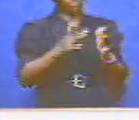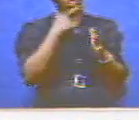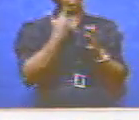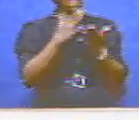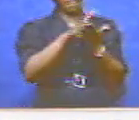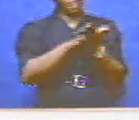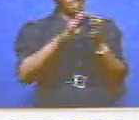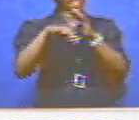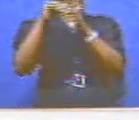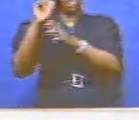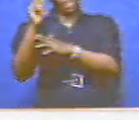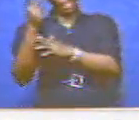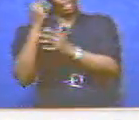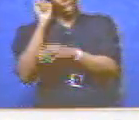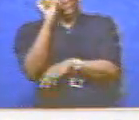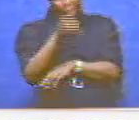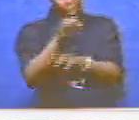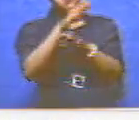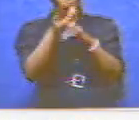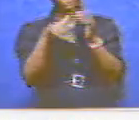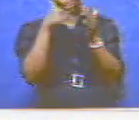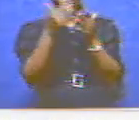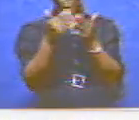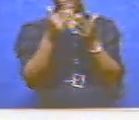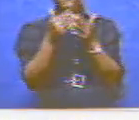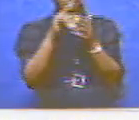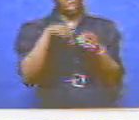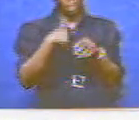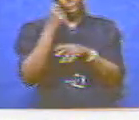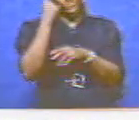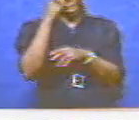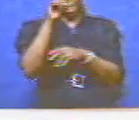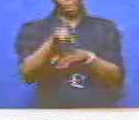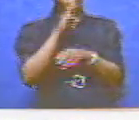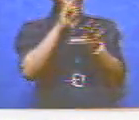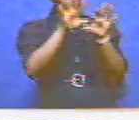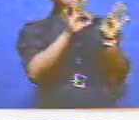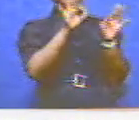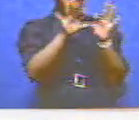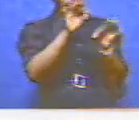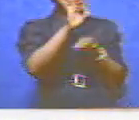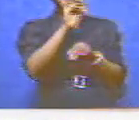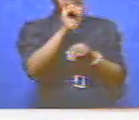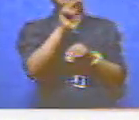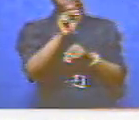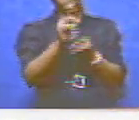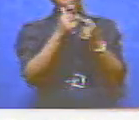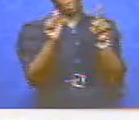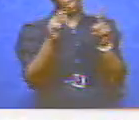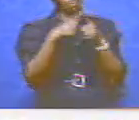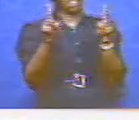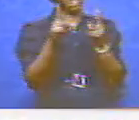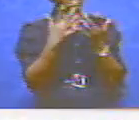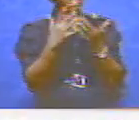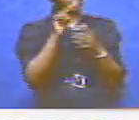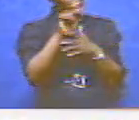outside Kenya. And yes, all that, you know, I understand they have to be chosen by the FINA rankings and all that. But does that